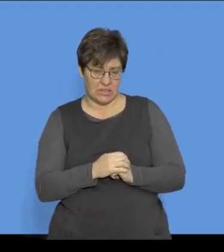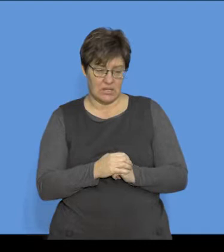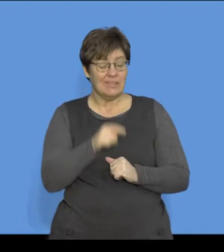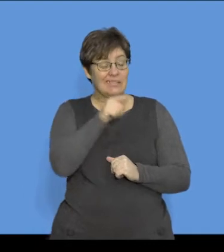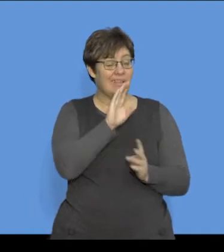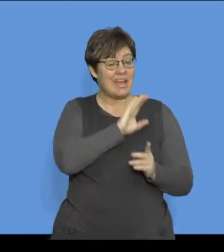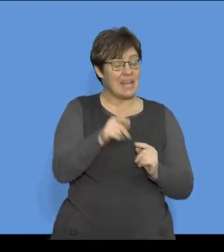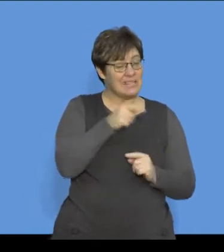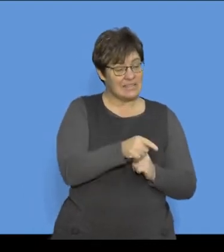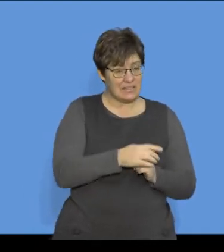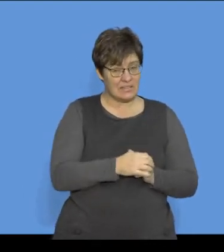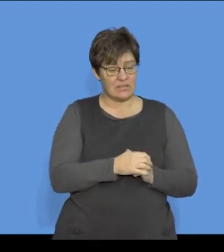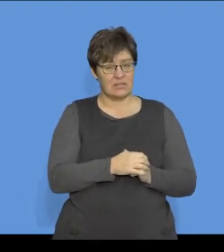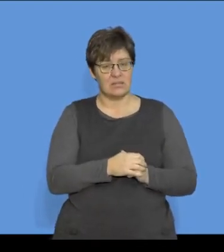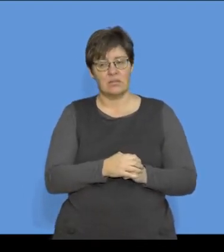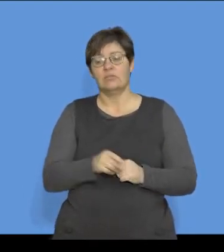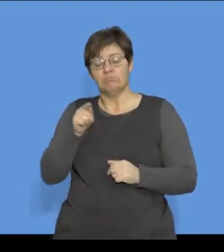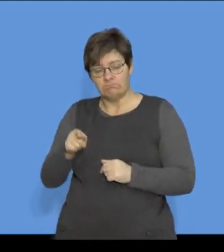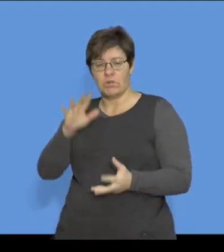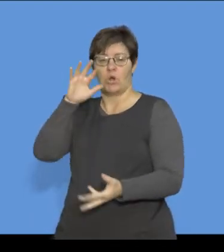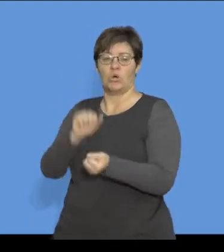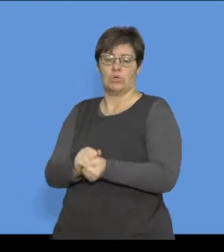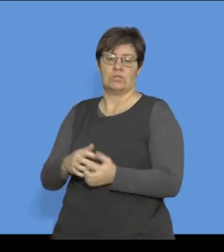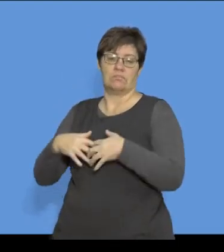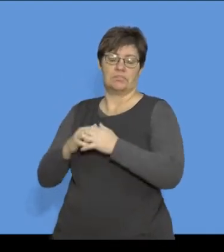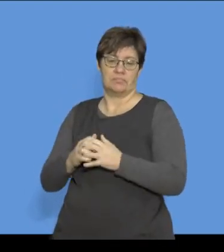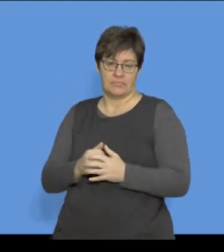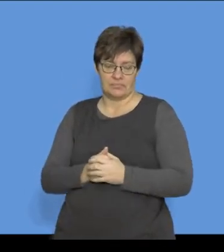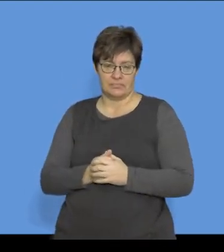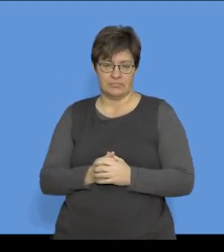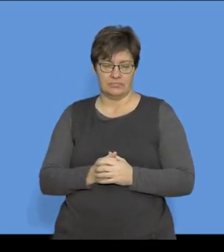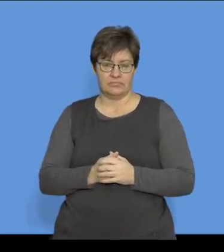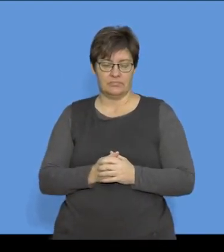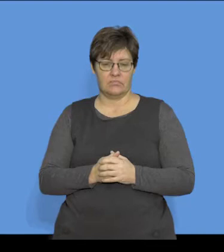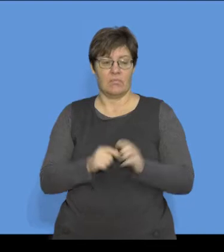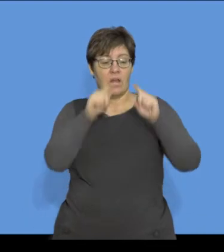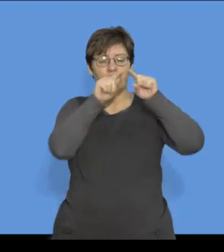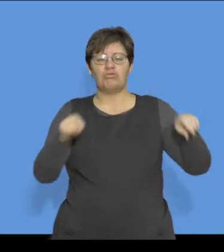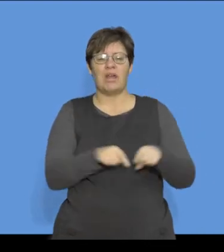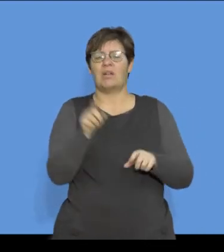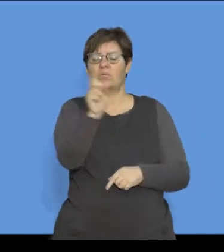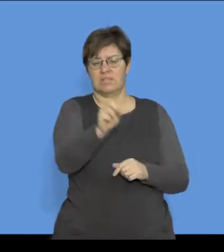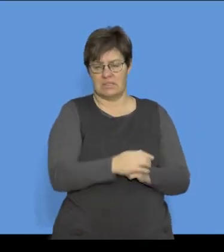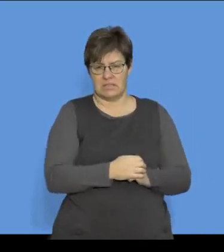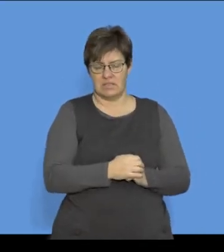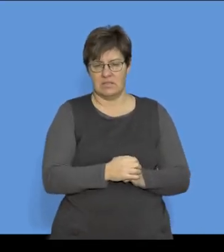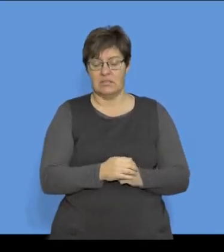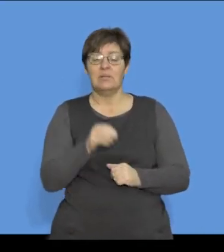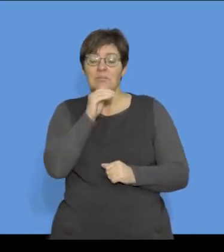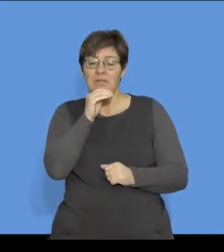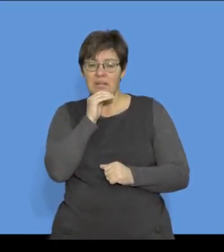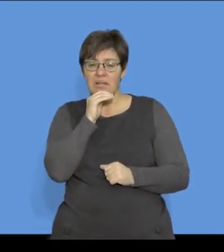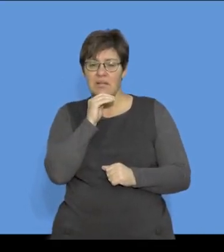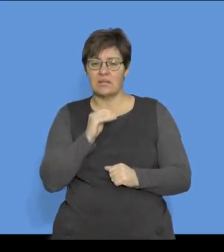case, then this is the conclusion. Now, what is a triangle? A triangle will be a